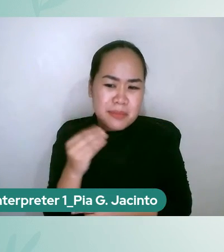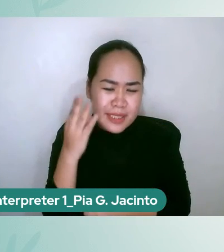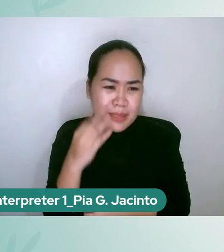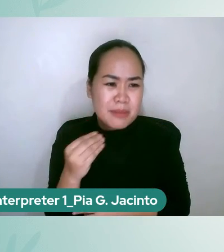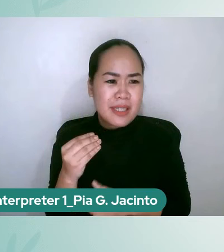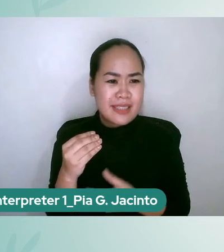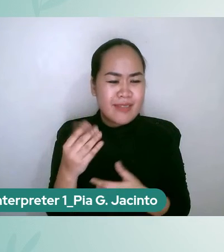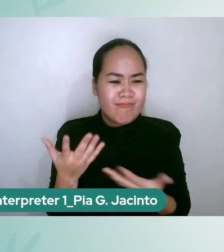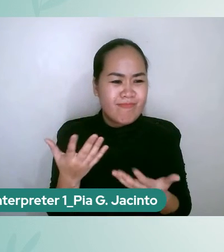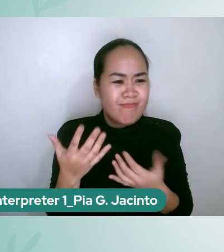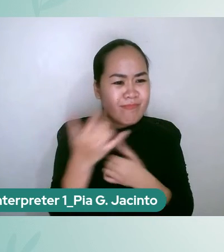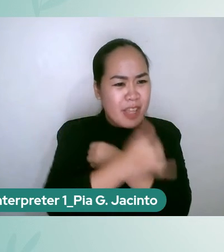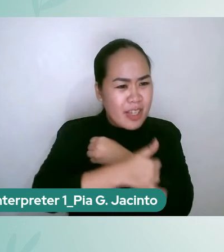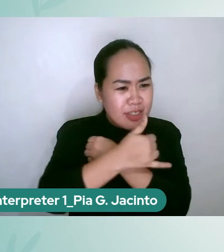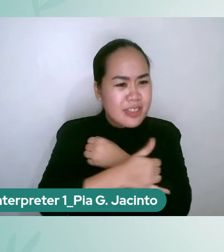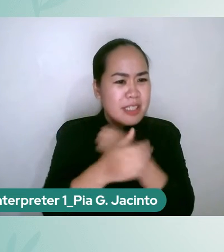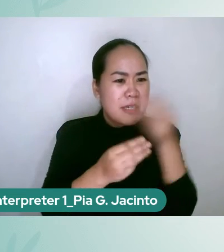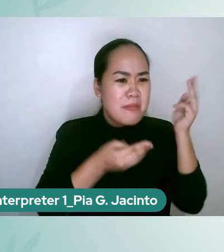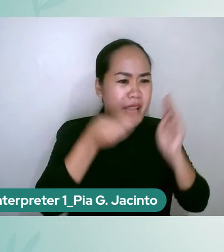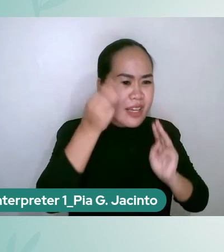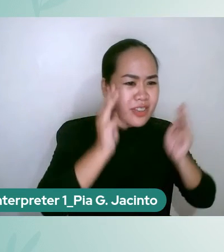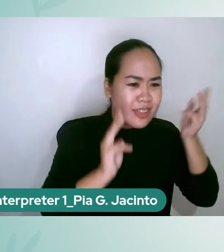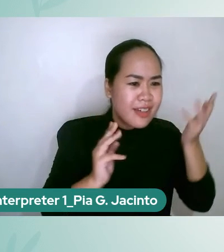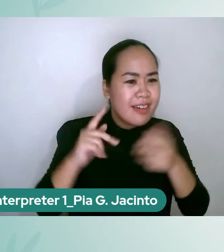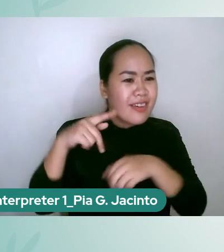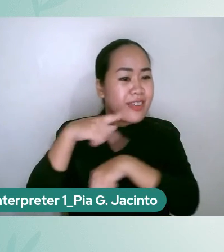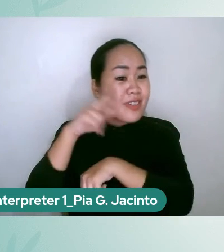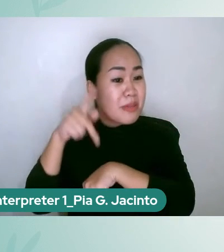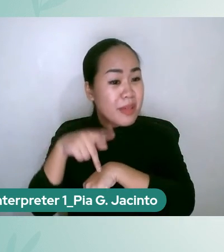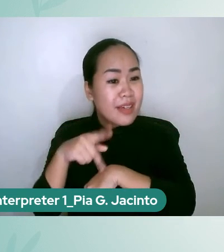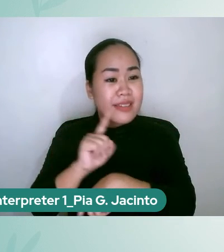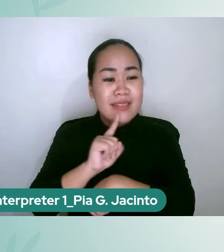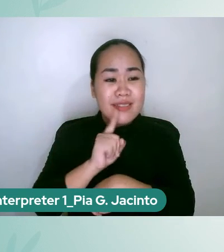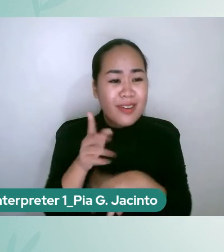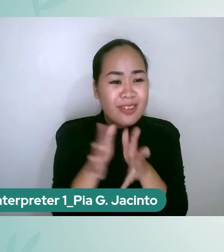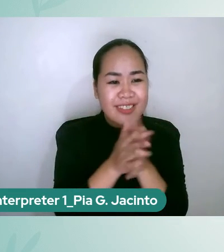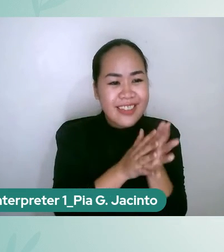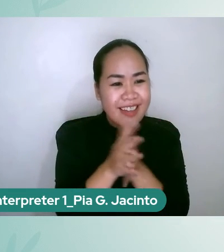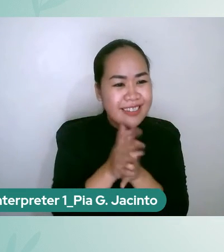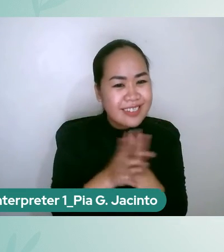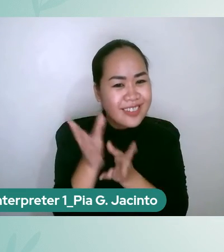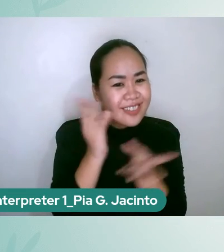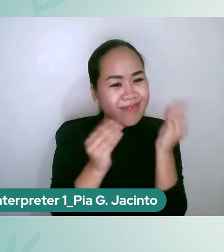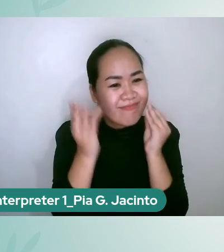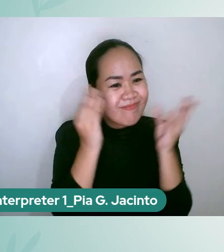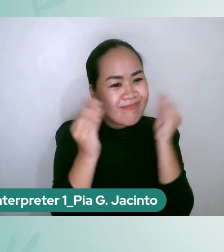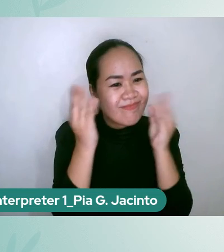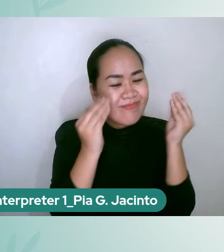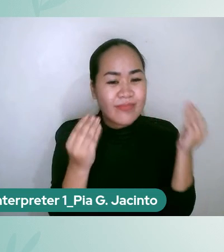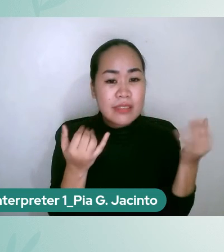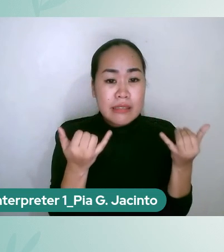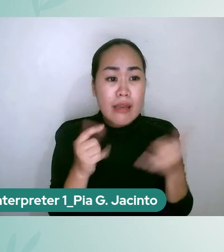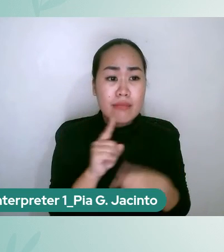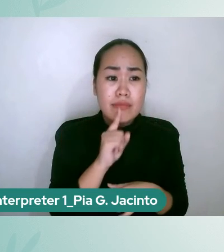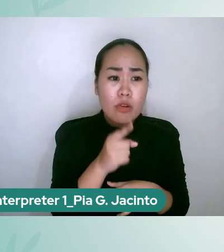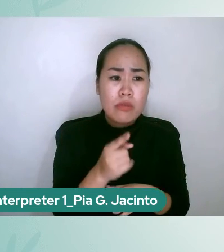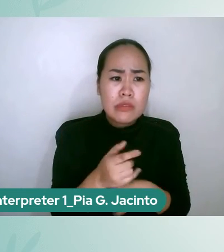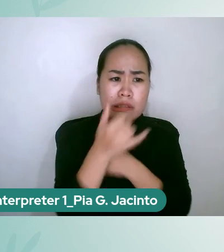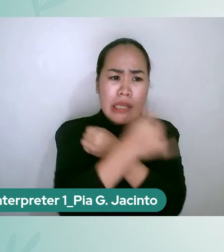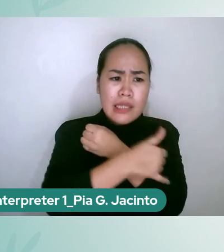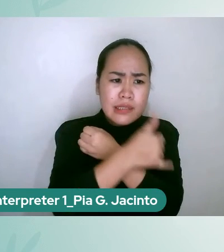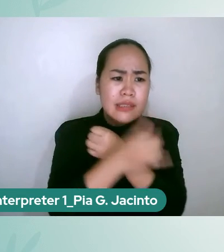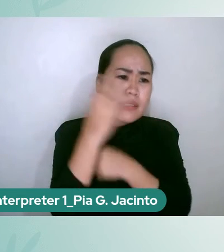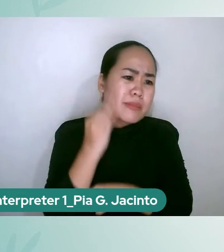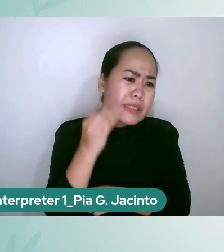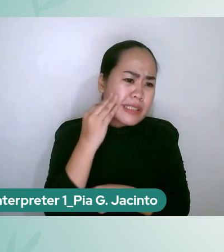countries, Malaysia and Philippines, and it was truly exciting to have learned that countries' experiences in cervical